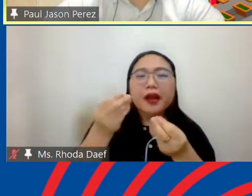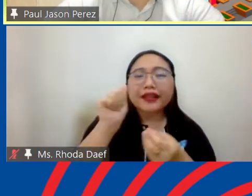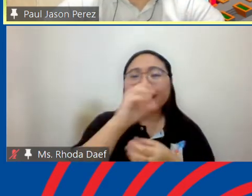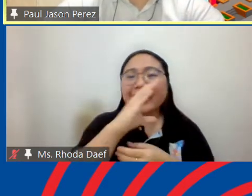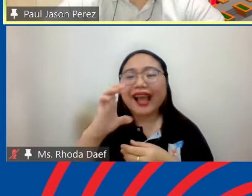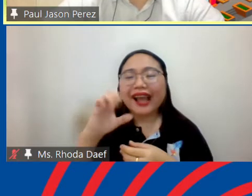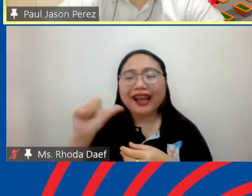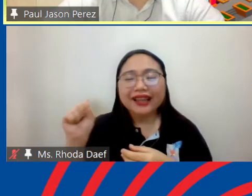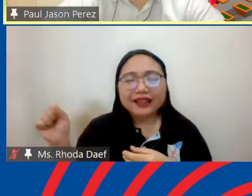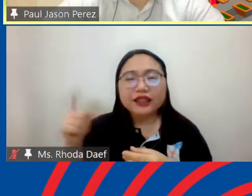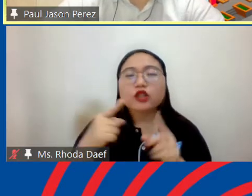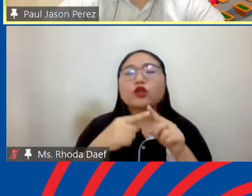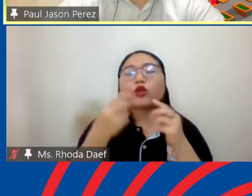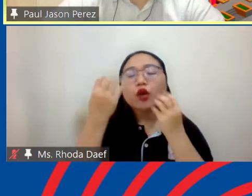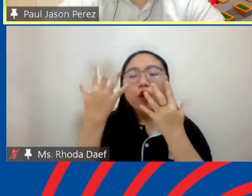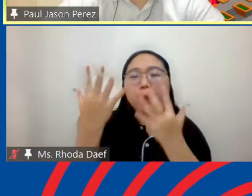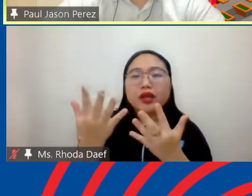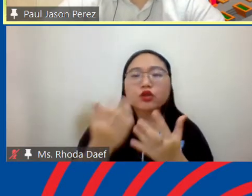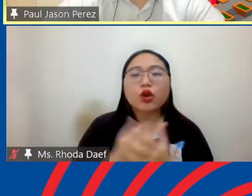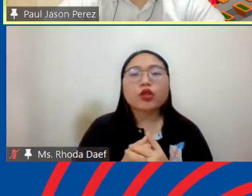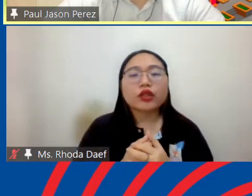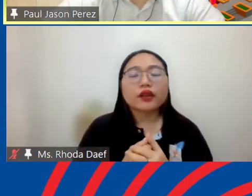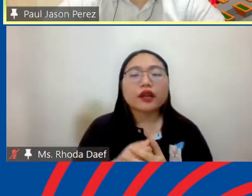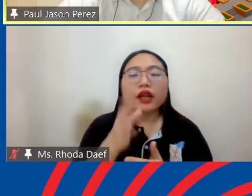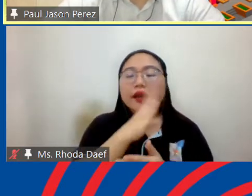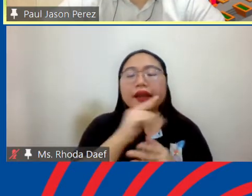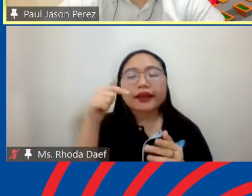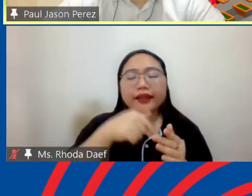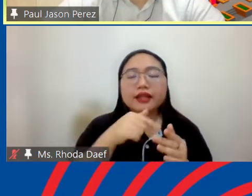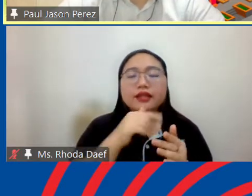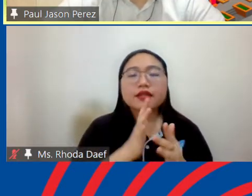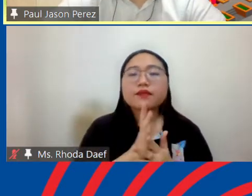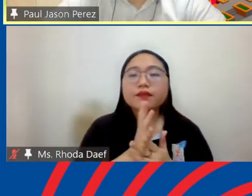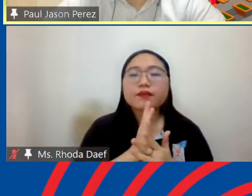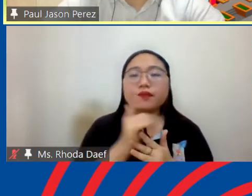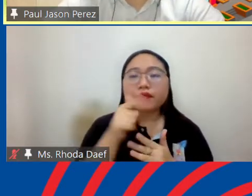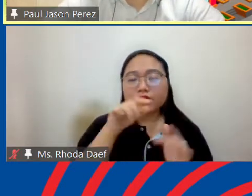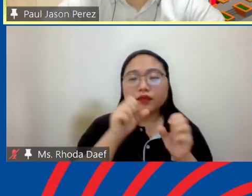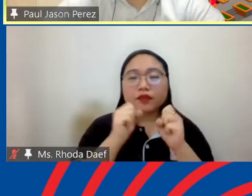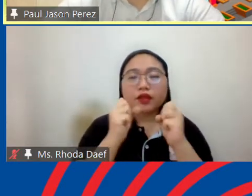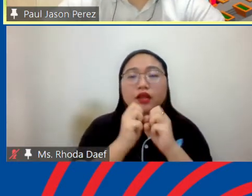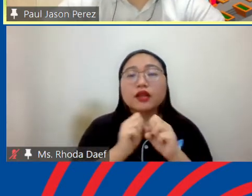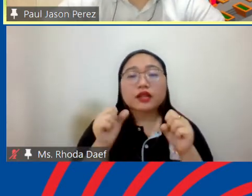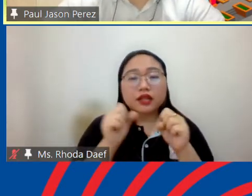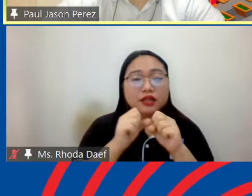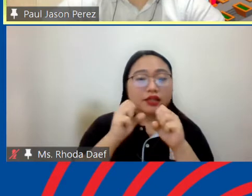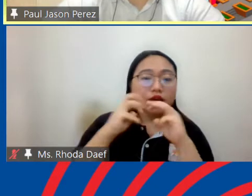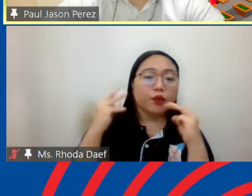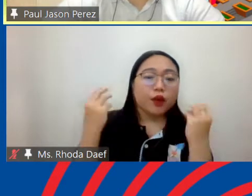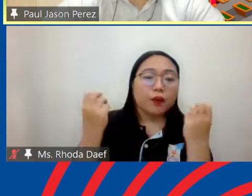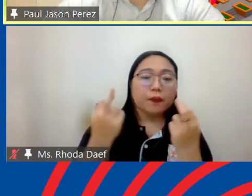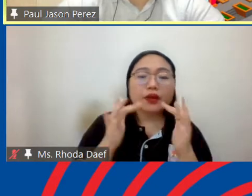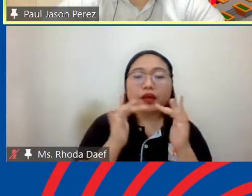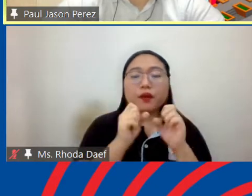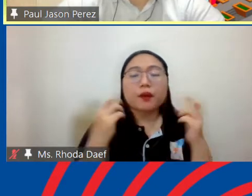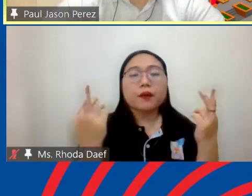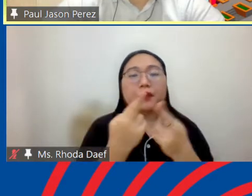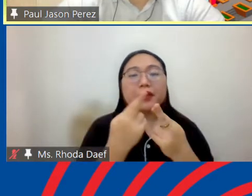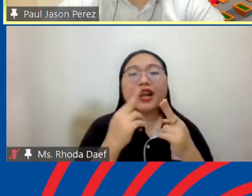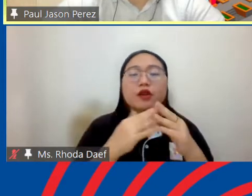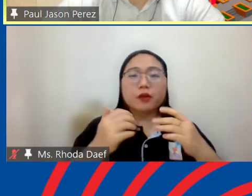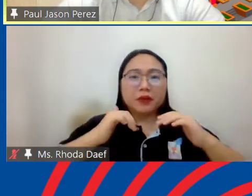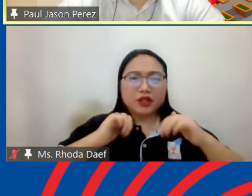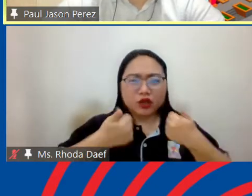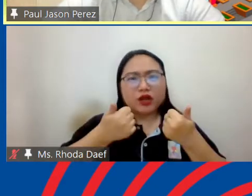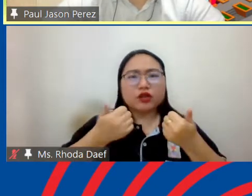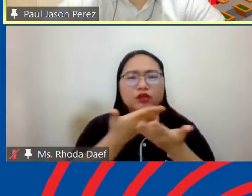to information. And this talk will be a challenge to everyone, no? That